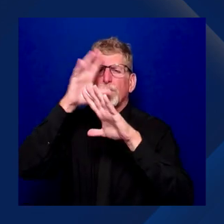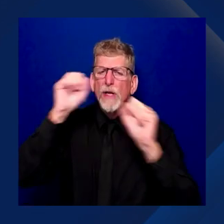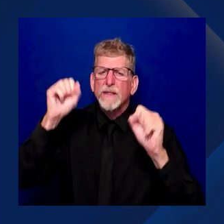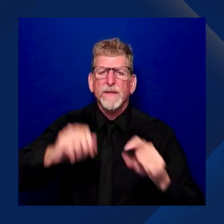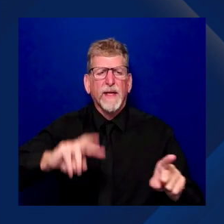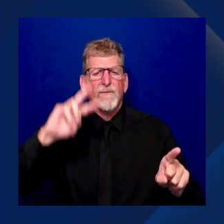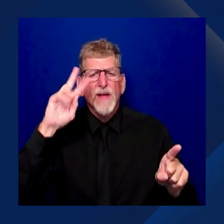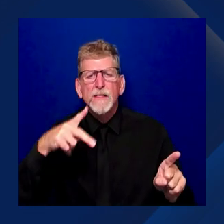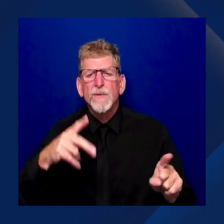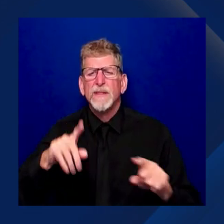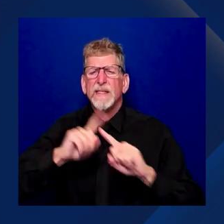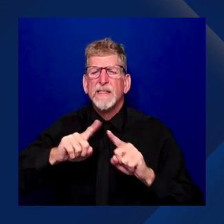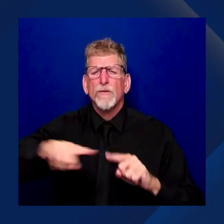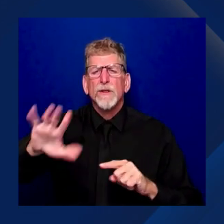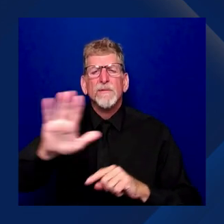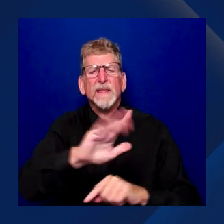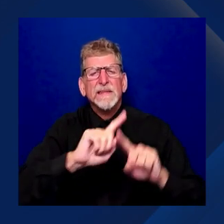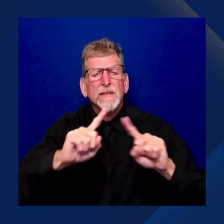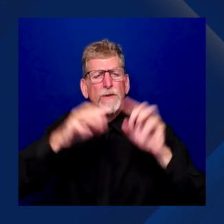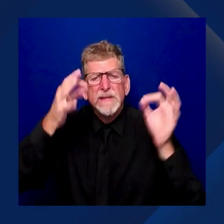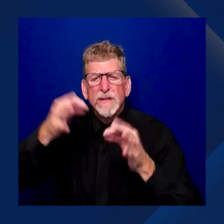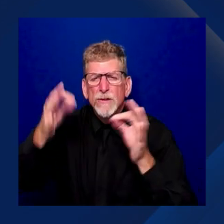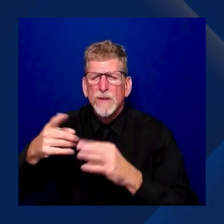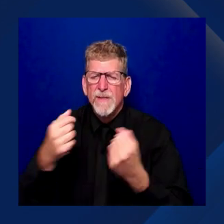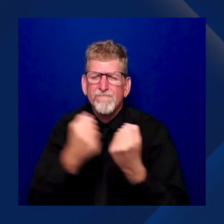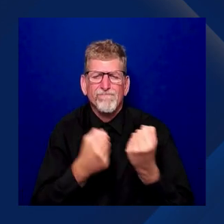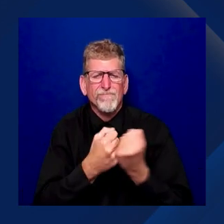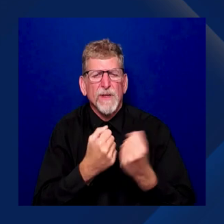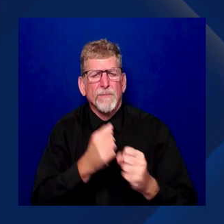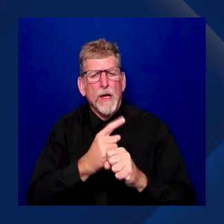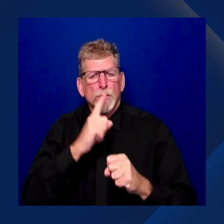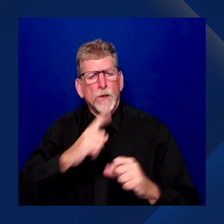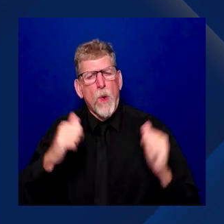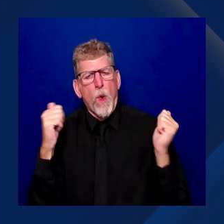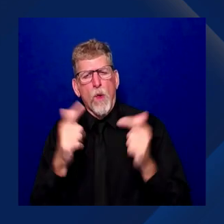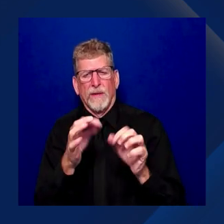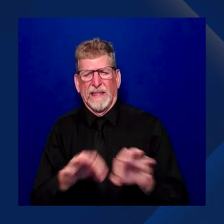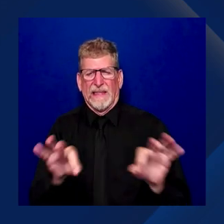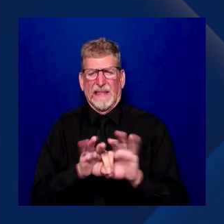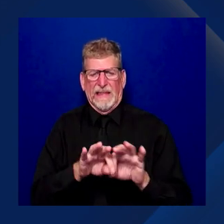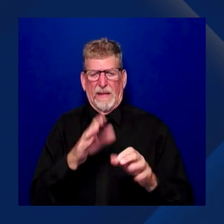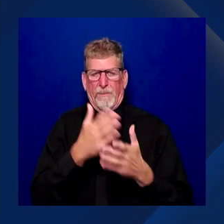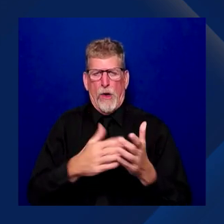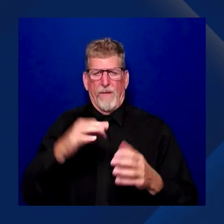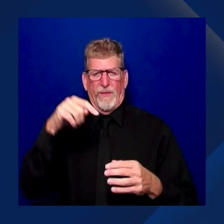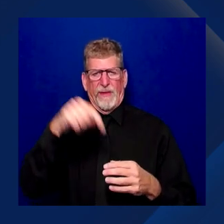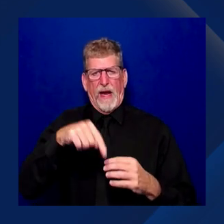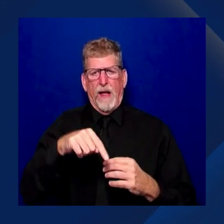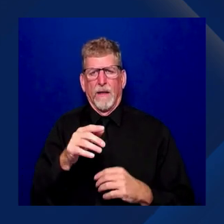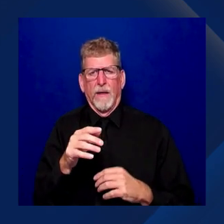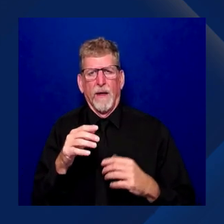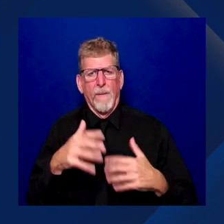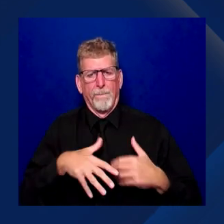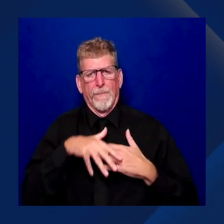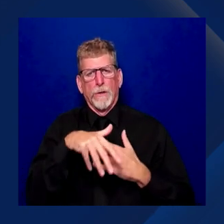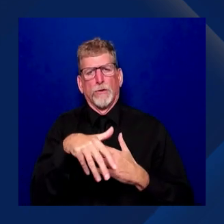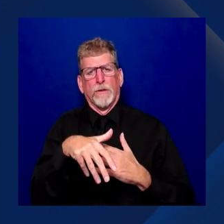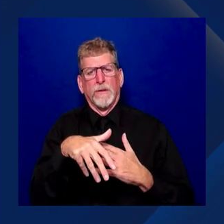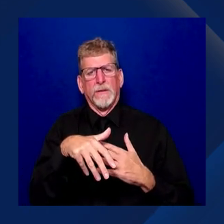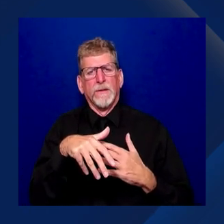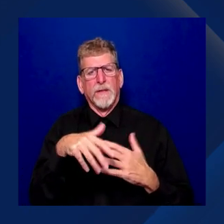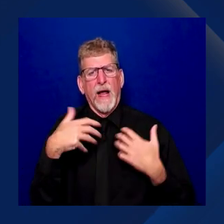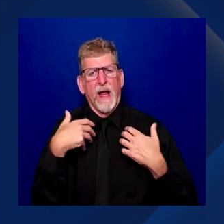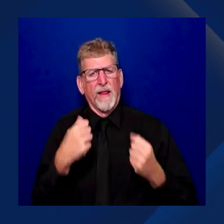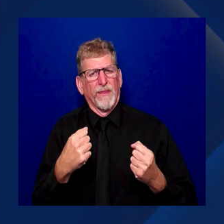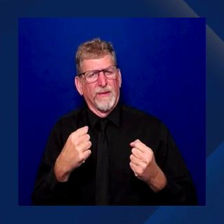pieces of maternal health investments remain in the Build Back Better Act. The Black Mamas Matter Alliance is a national network